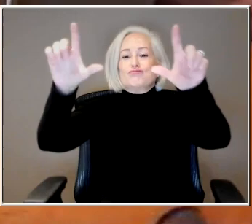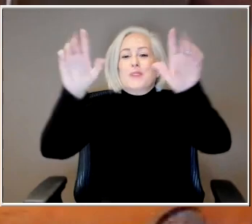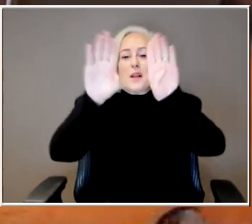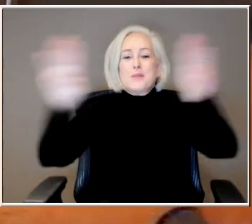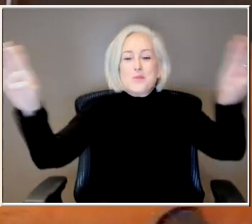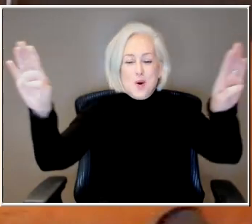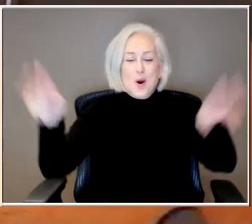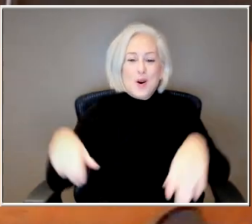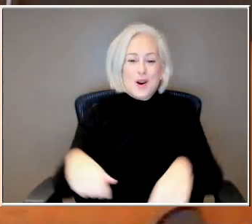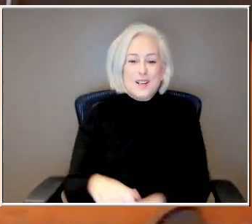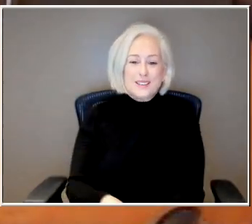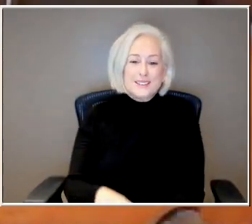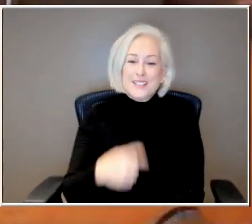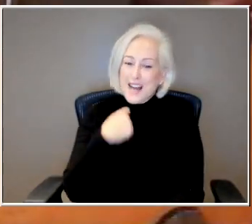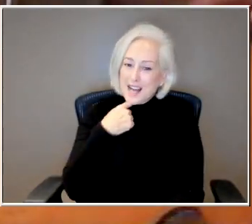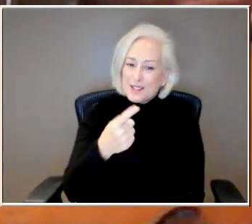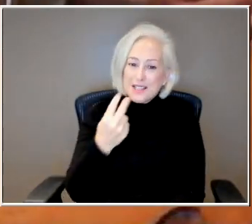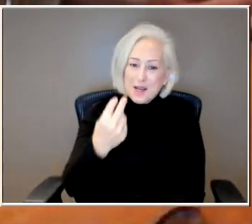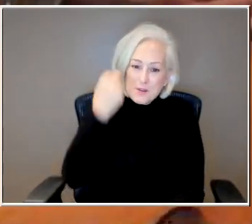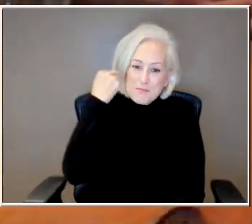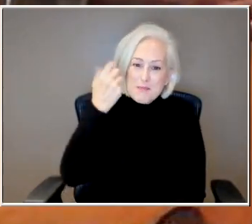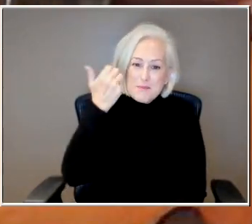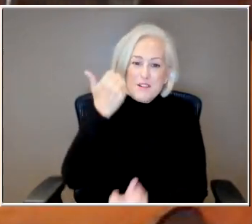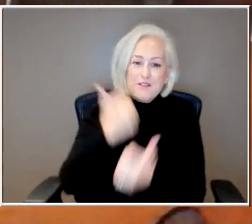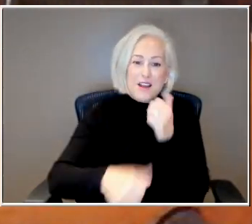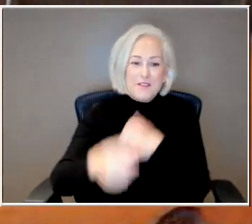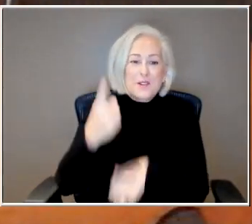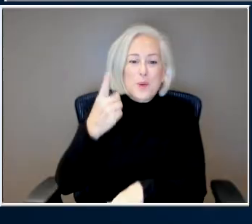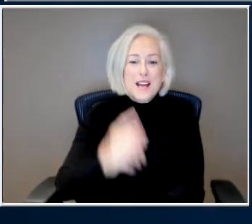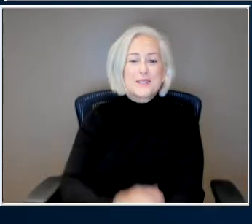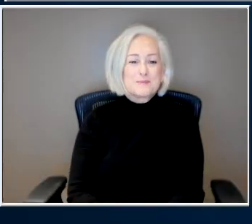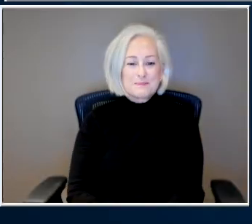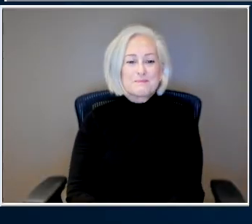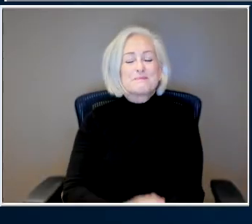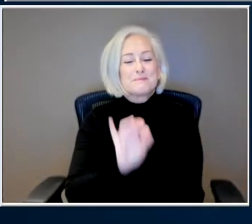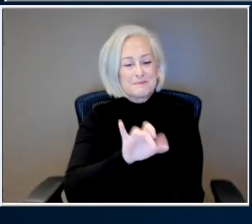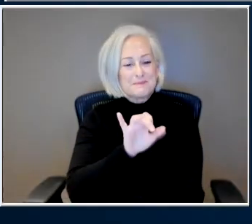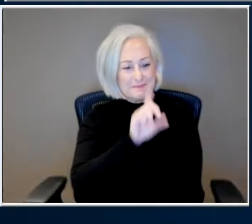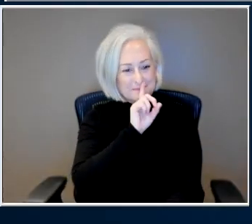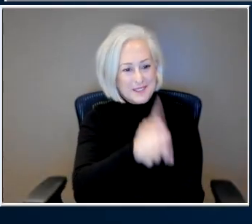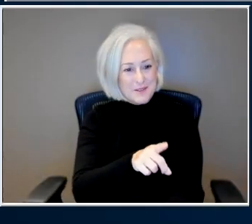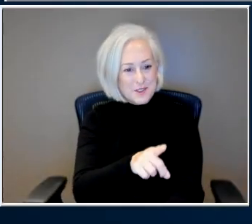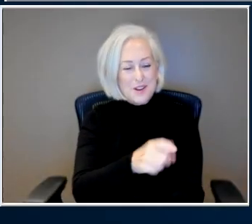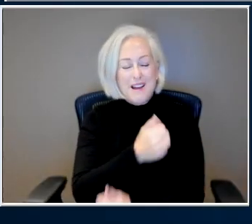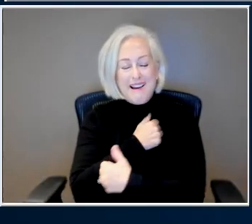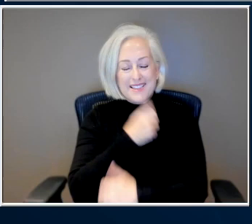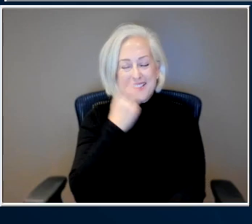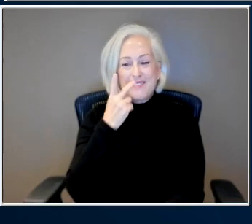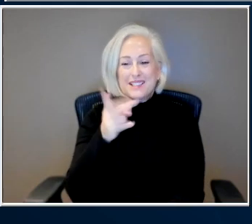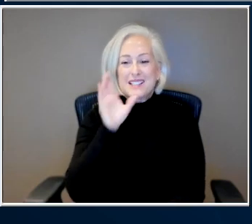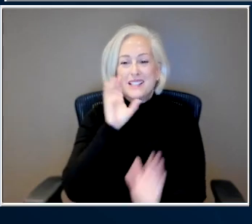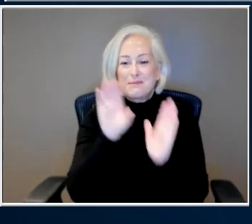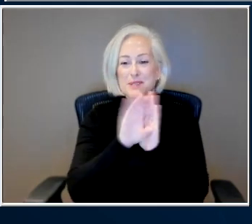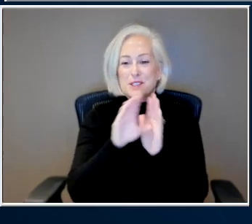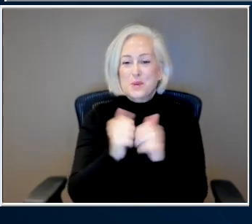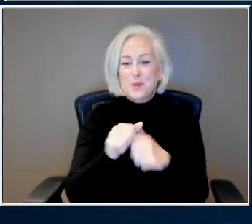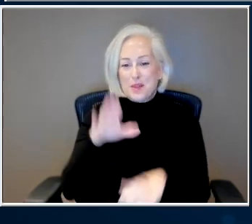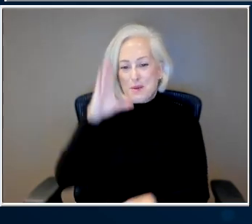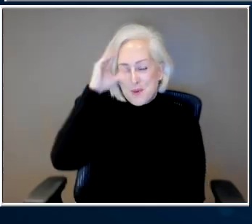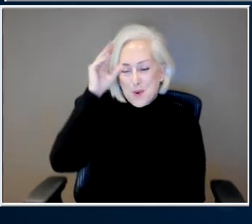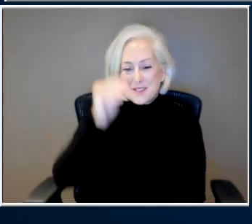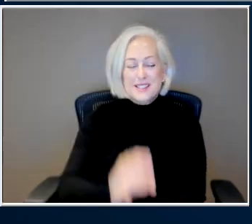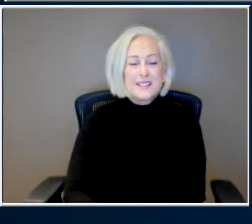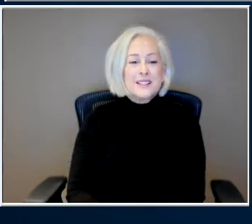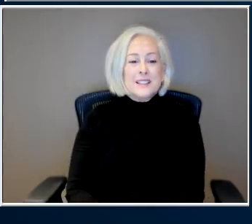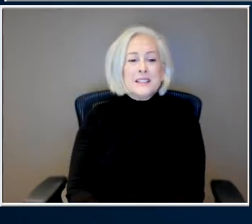tell you a memory of everything down there. I bet. I love that. Love seeing those photos with you and your boys. Has the transplant